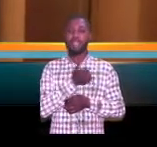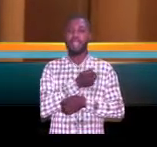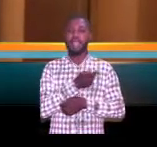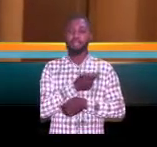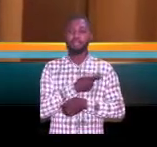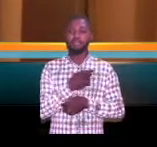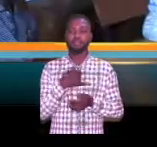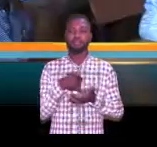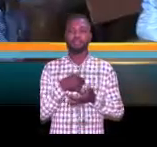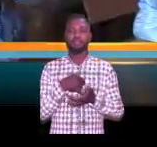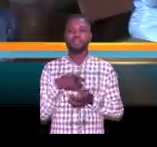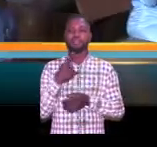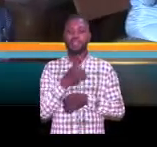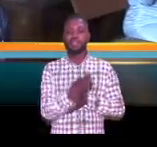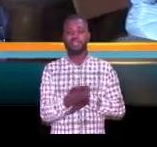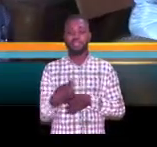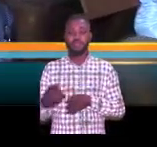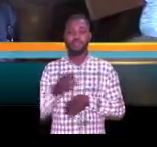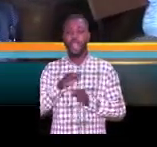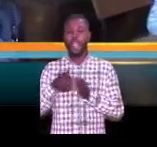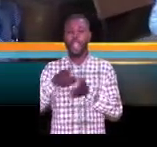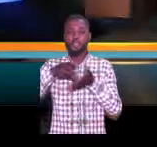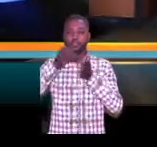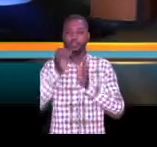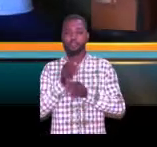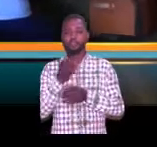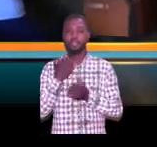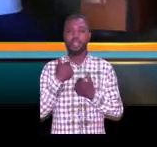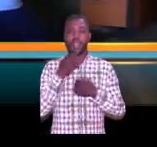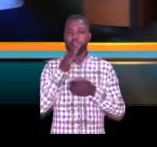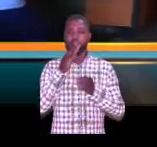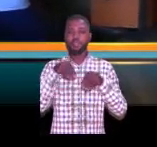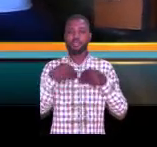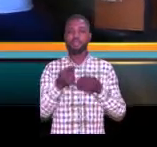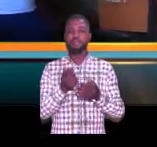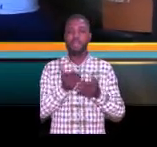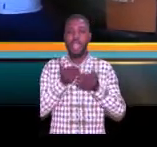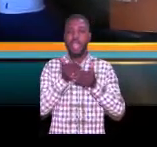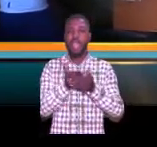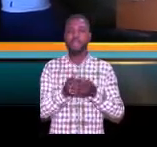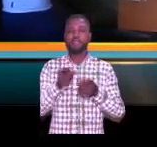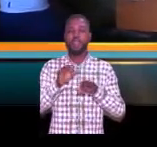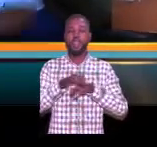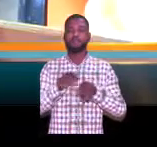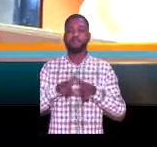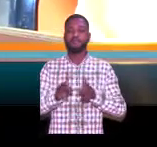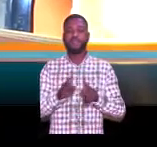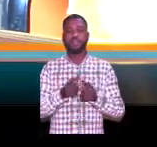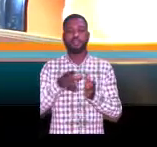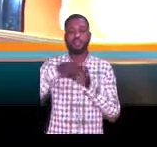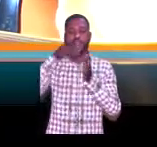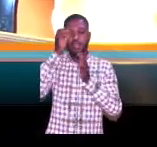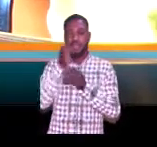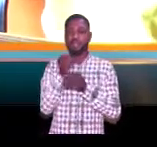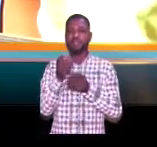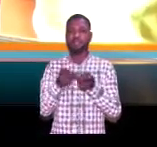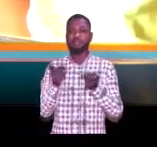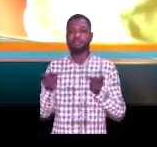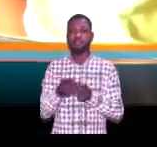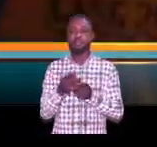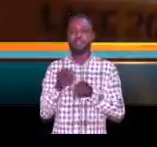really do appreciate it. With these devices, more students will be able to access the various learning